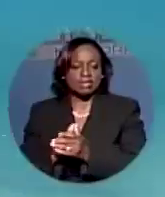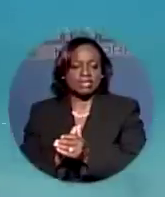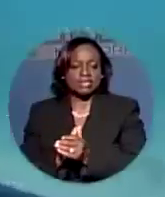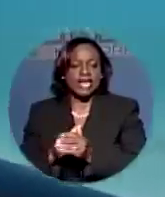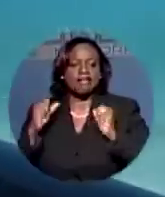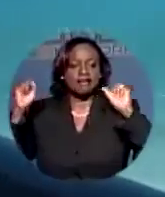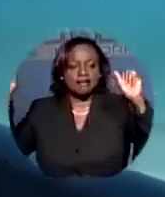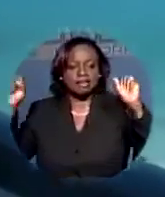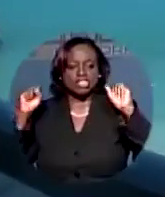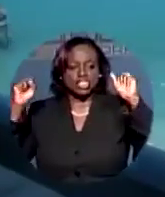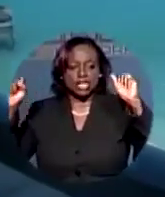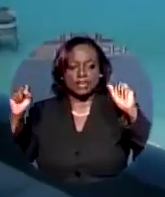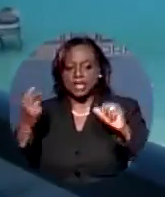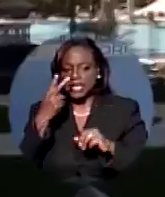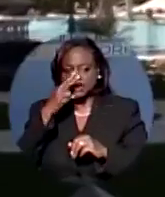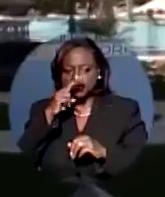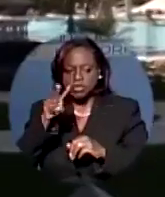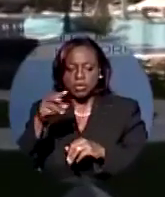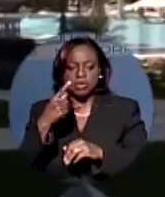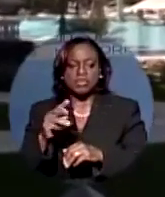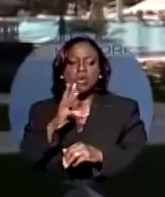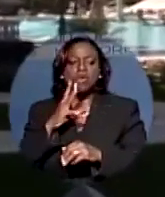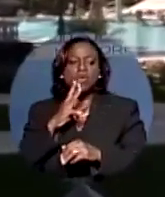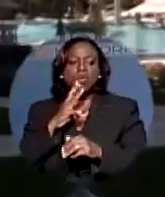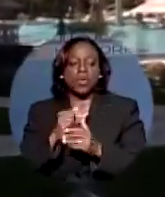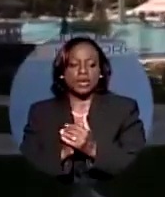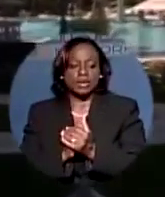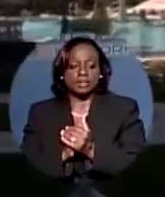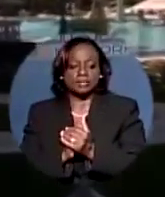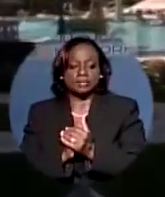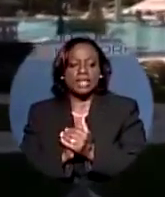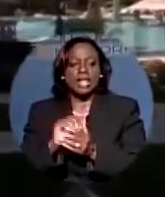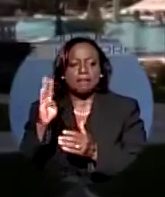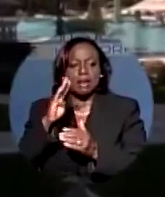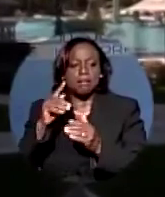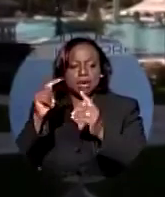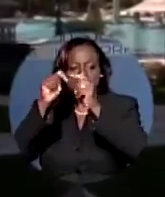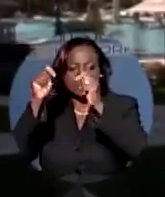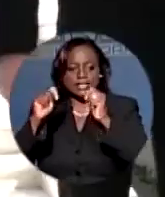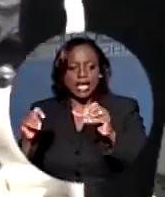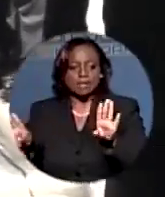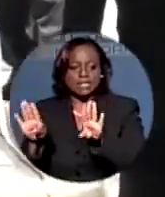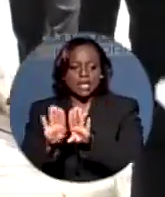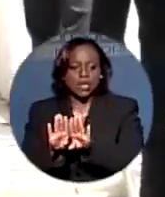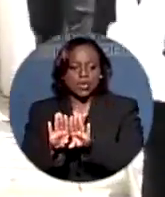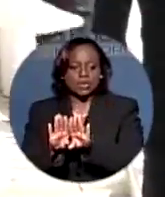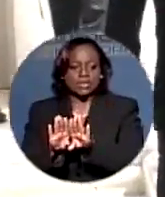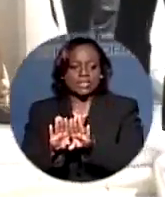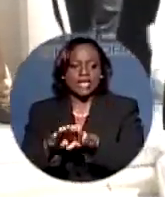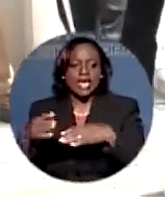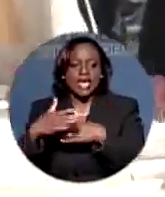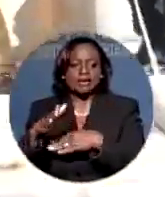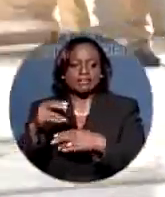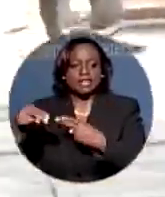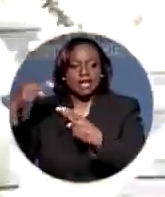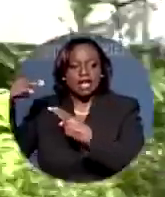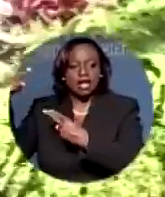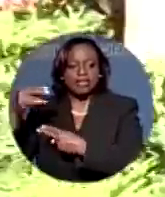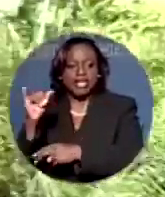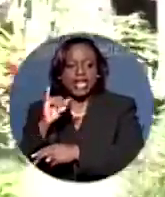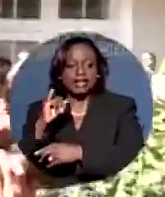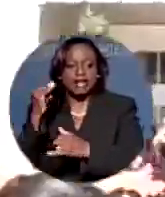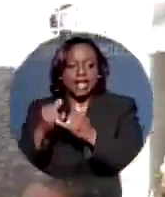views of the waterfront. The upgrades came while the Balmoral Tower was closed following Hurricane Irene last summer. Sandals chairman Butch